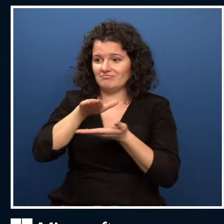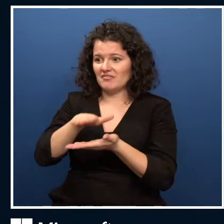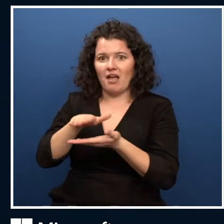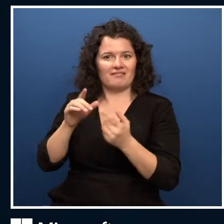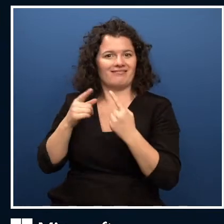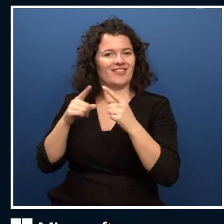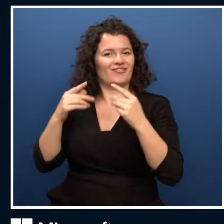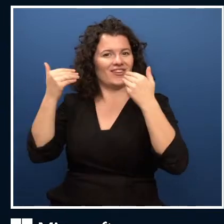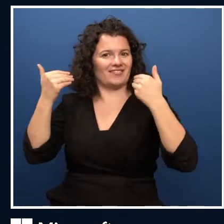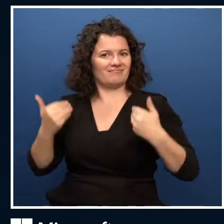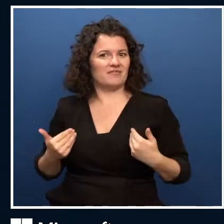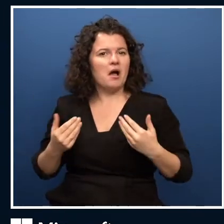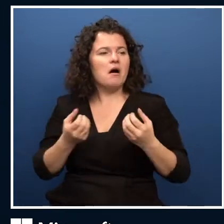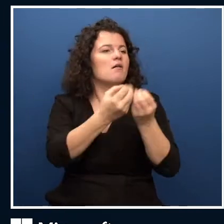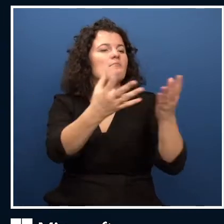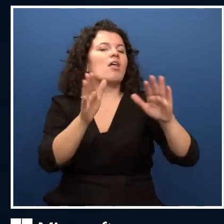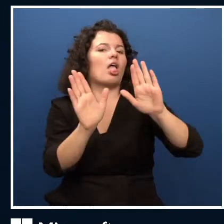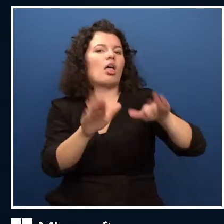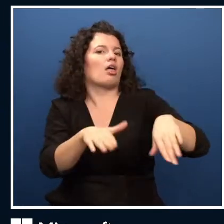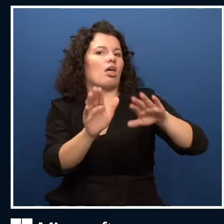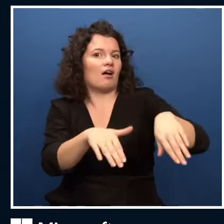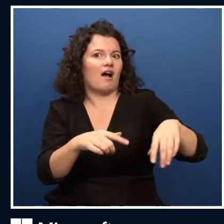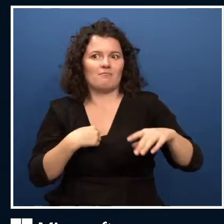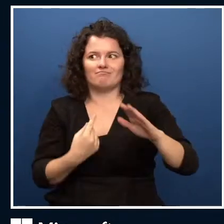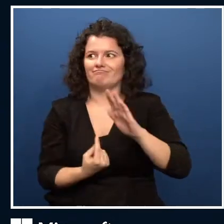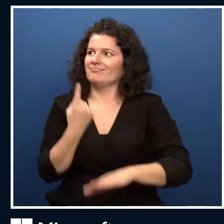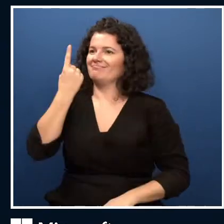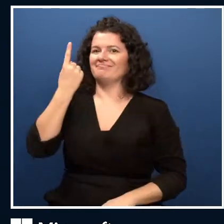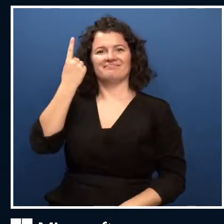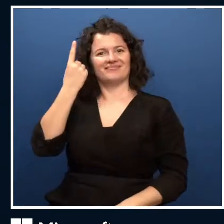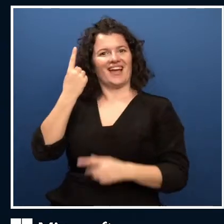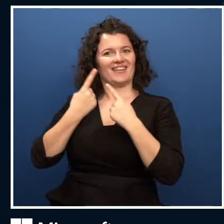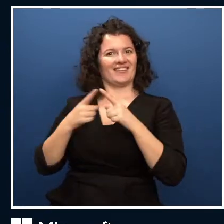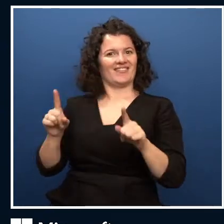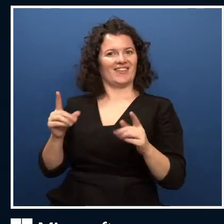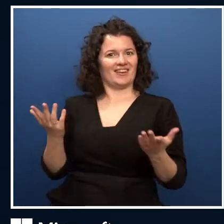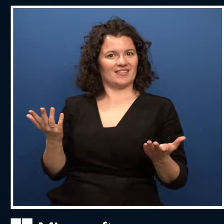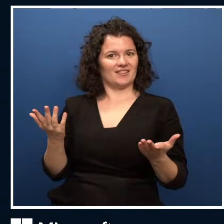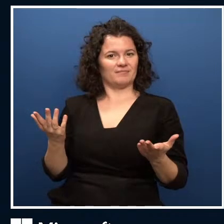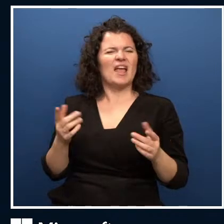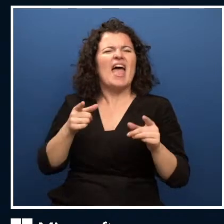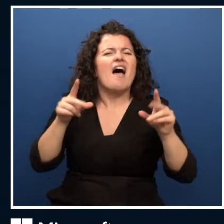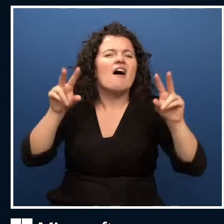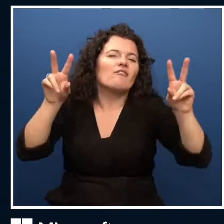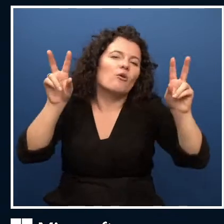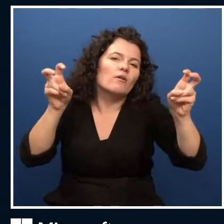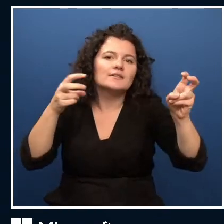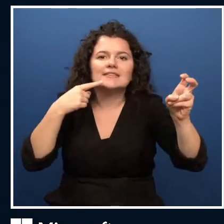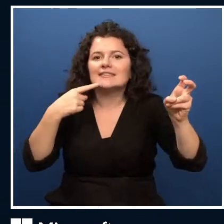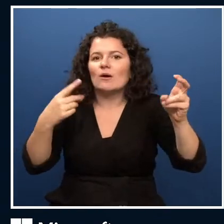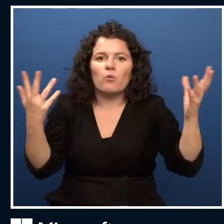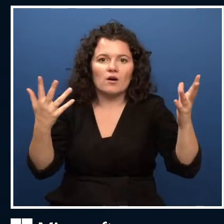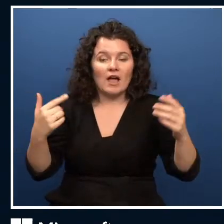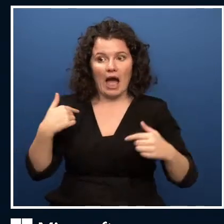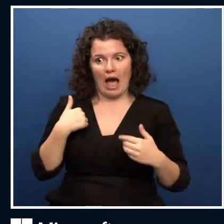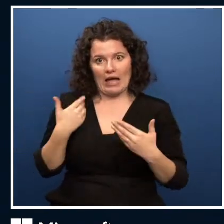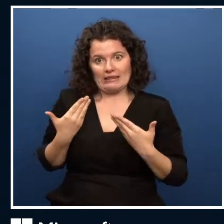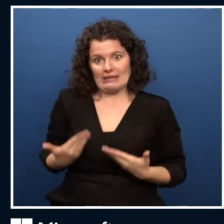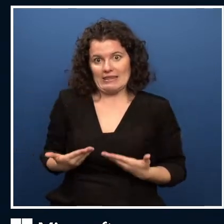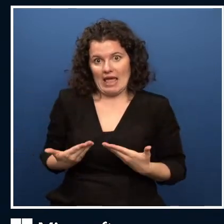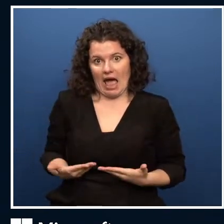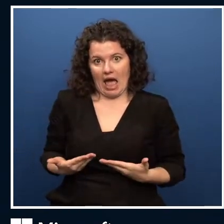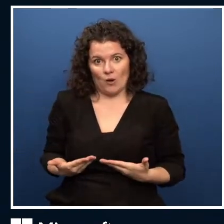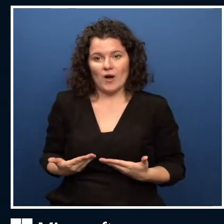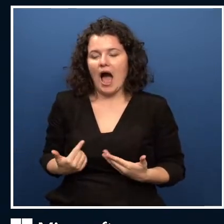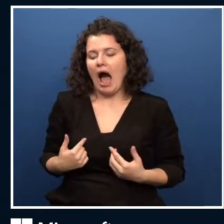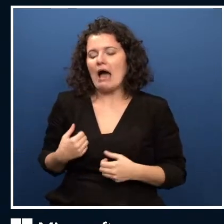wouldn't do. There's that expression, right, that says you do today what what others can't because previously